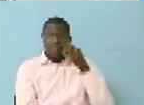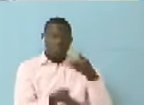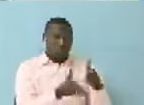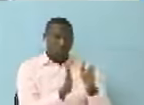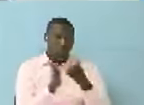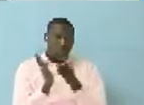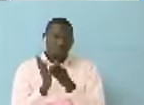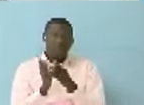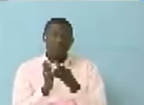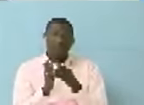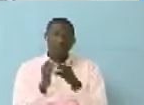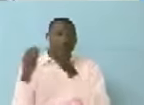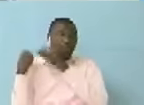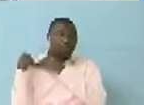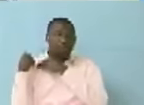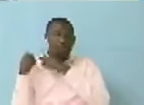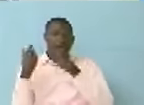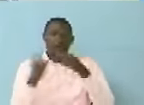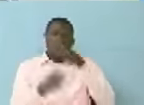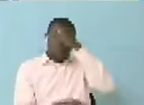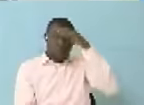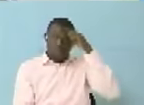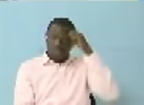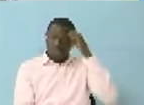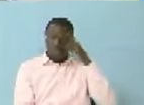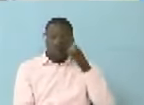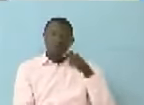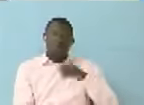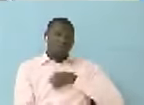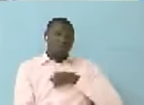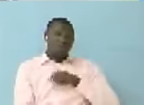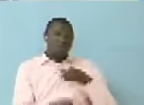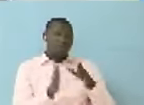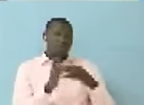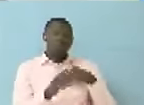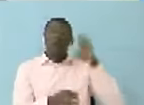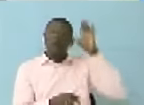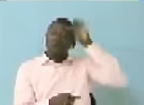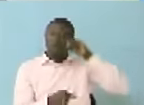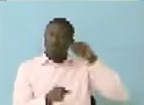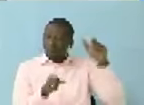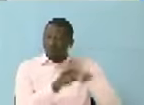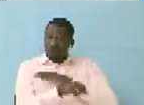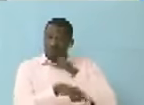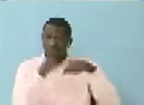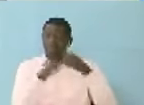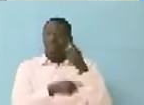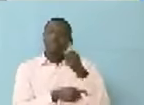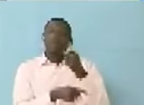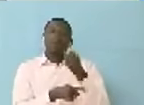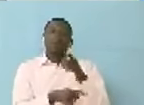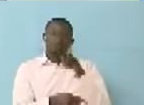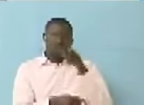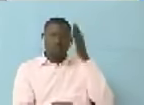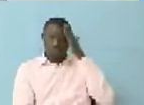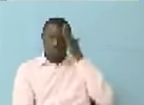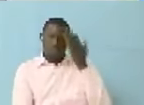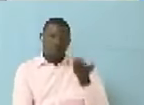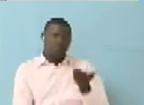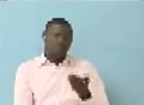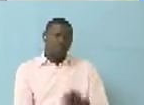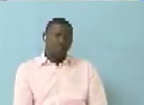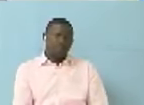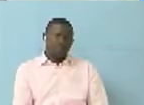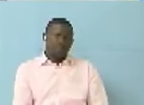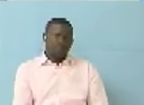command responsibility. Ya this is your bread and butter. Ya faham le ko nyaton ko ya la sartol tamani riblo kake nyameng asene